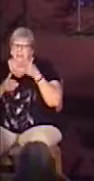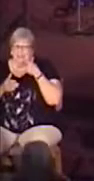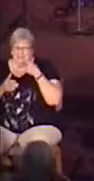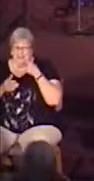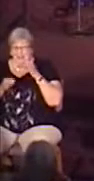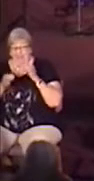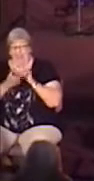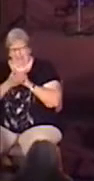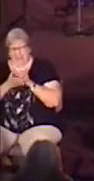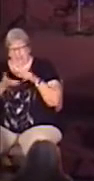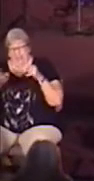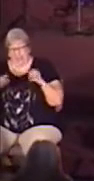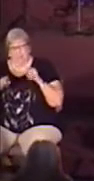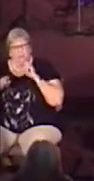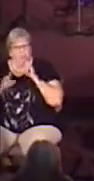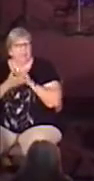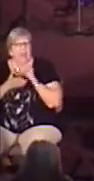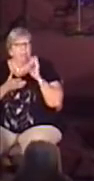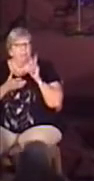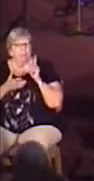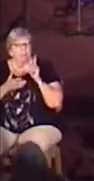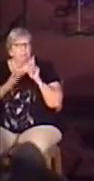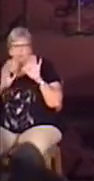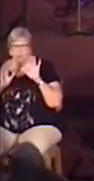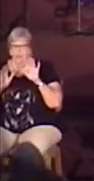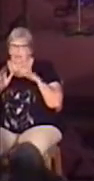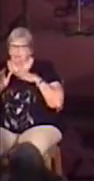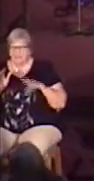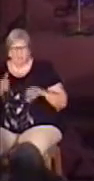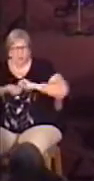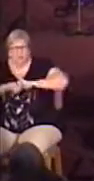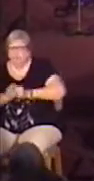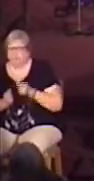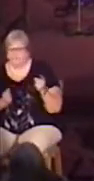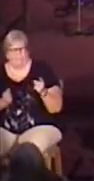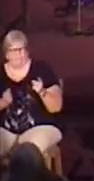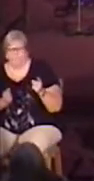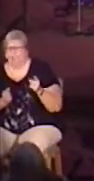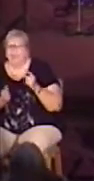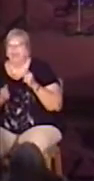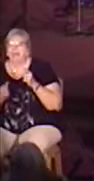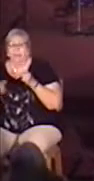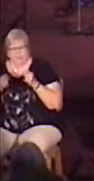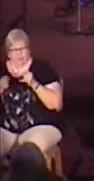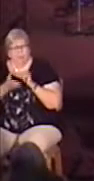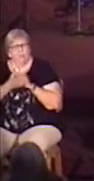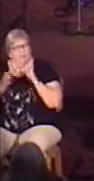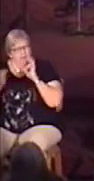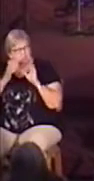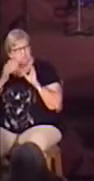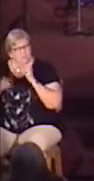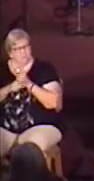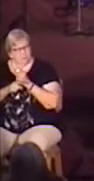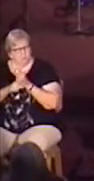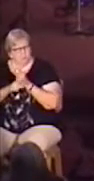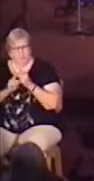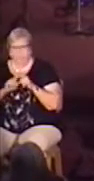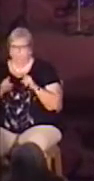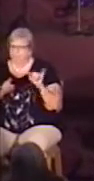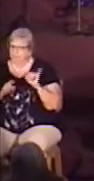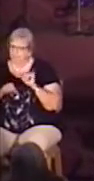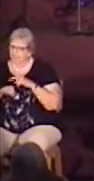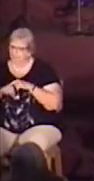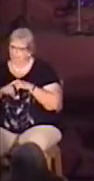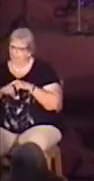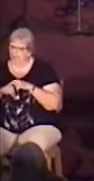great." So I was able to not crush him and be gentle and handle that conversation, right? But at the same time,